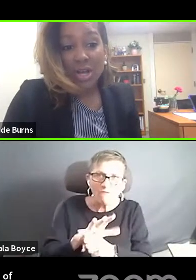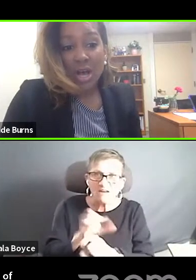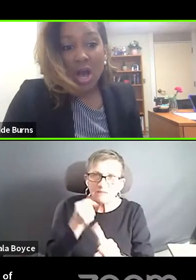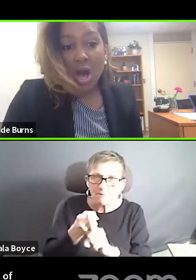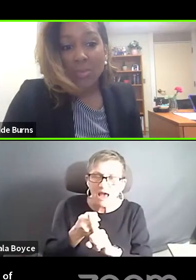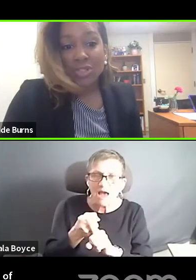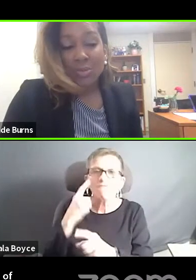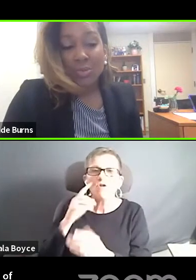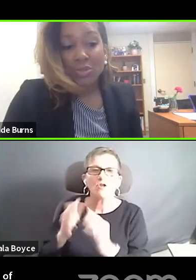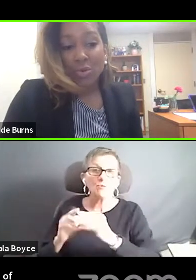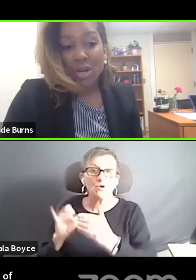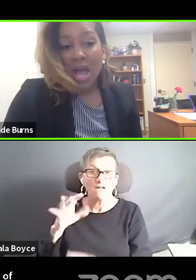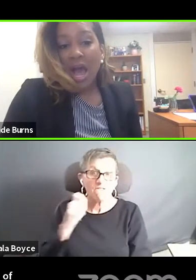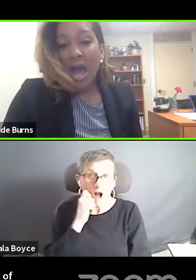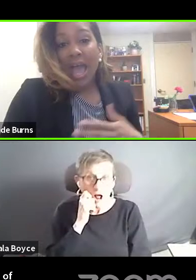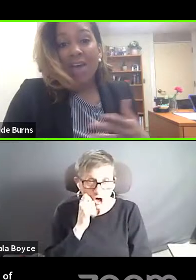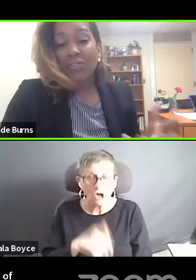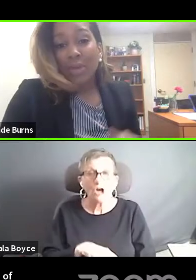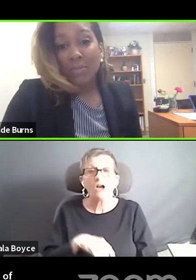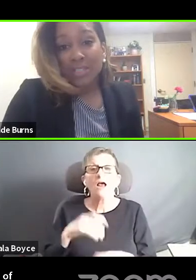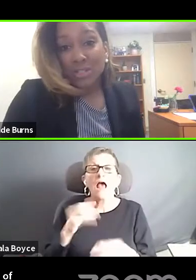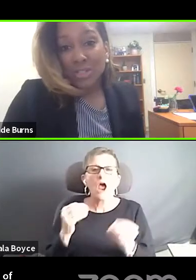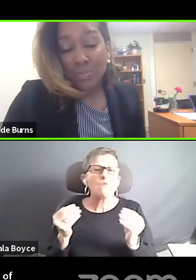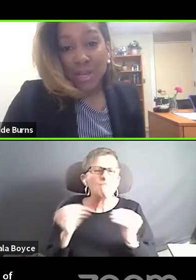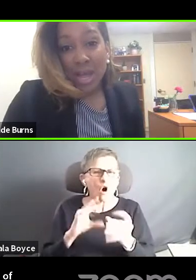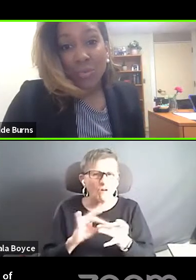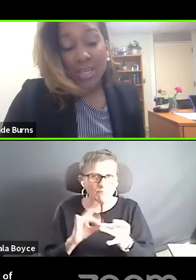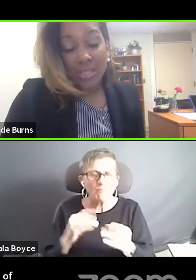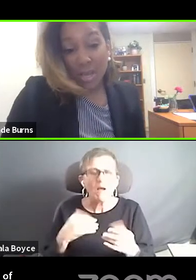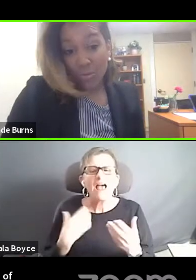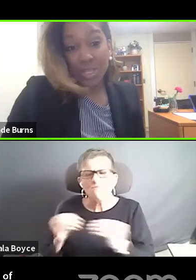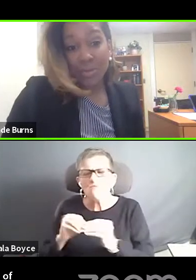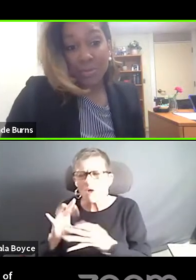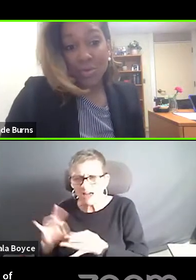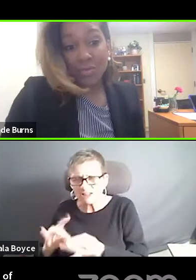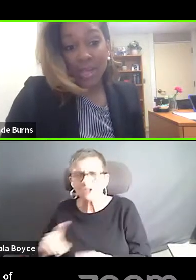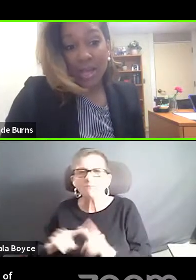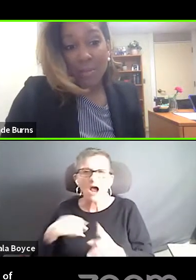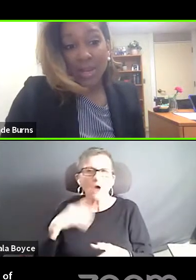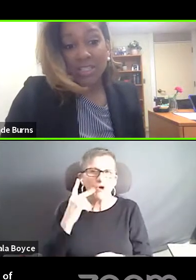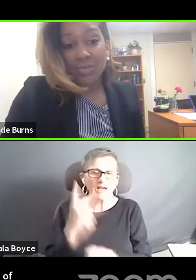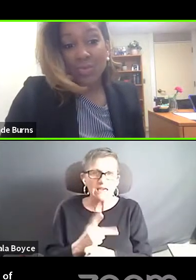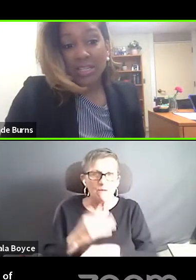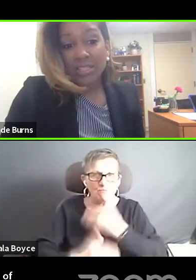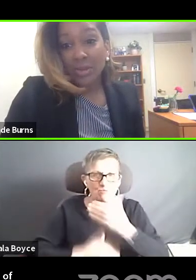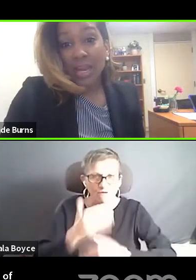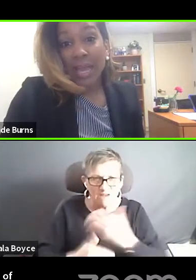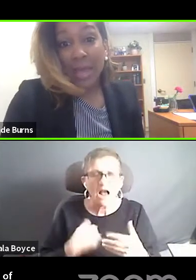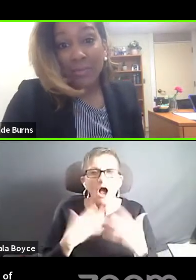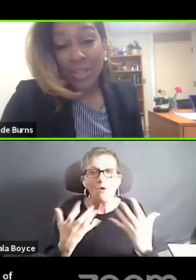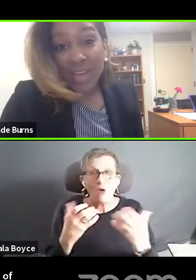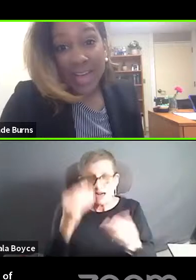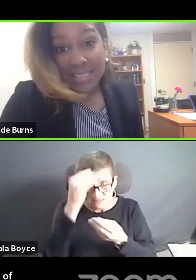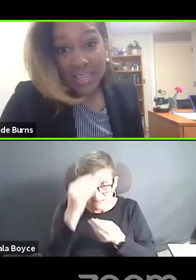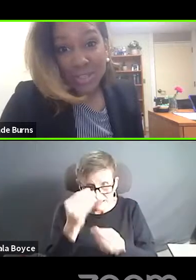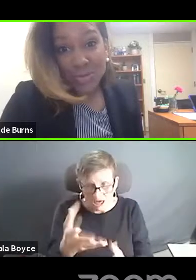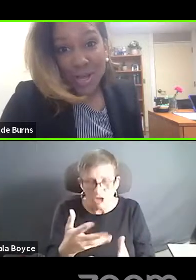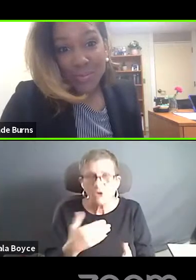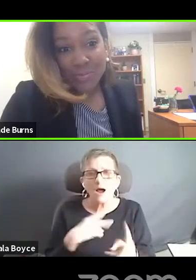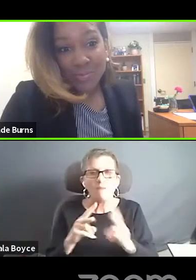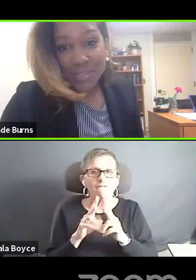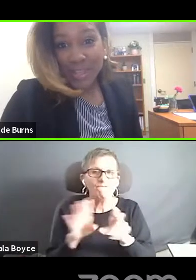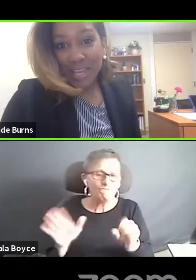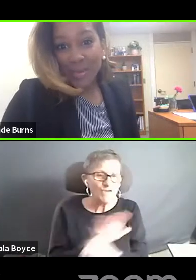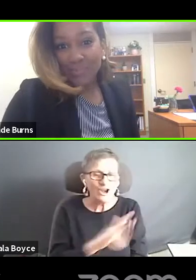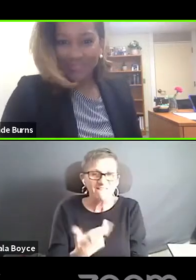of color, and so much more. I have a few main messages, but I will keep it moving. But I did want to tell you that I am fully vaccinated as